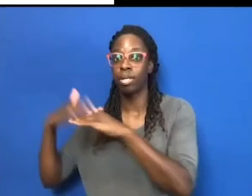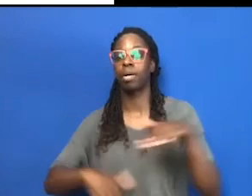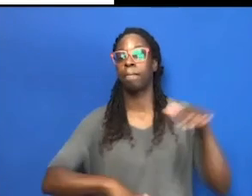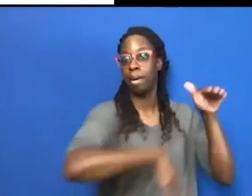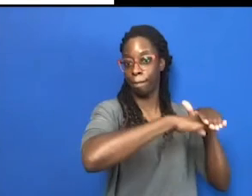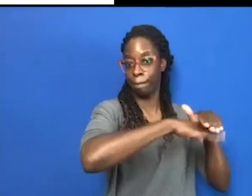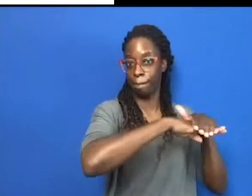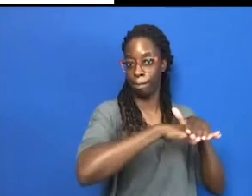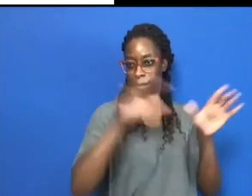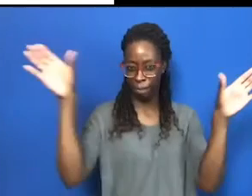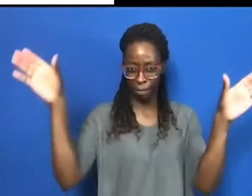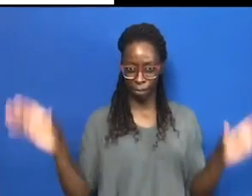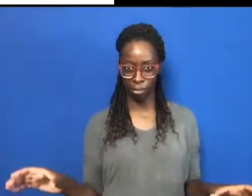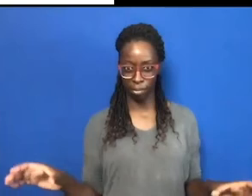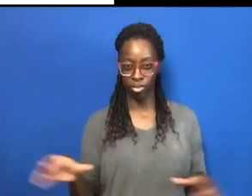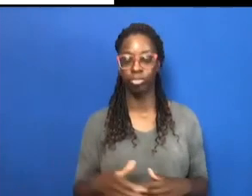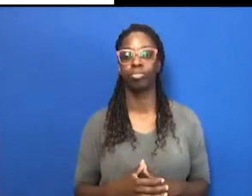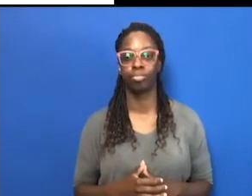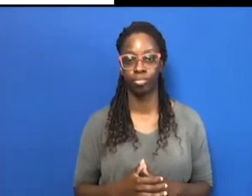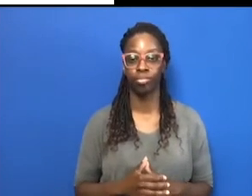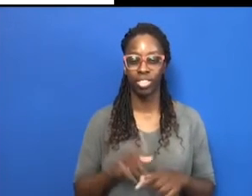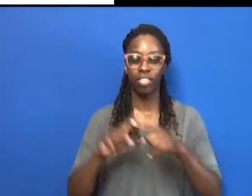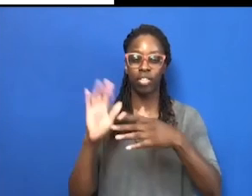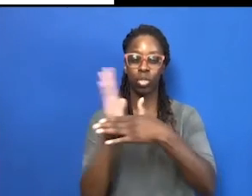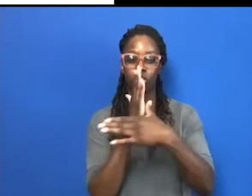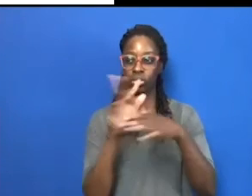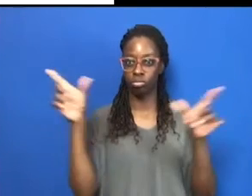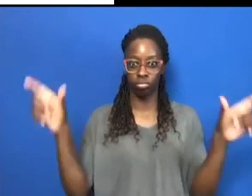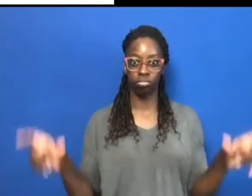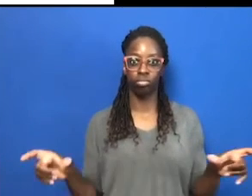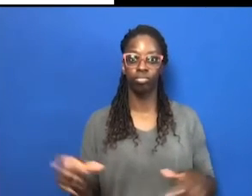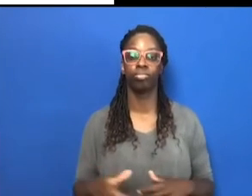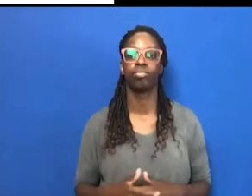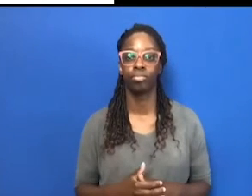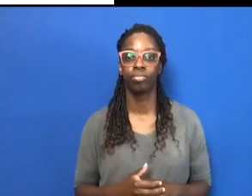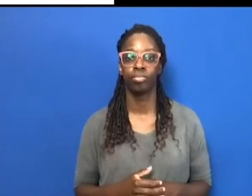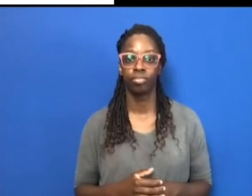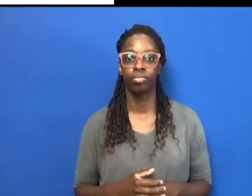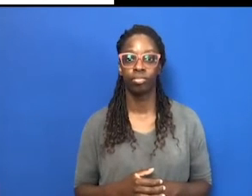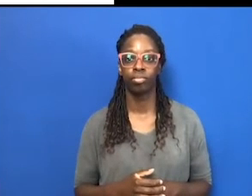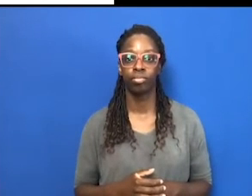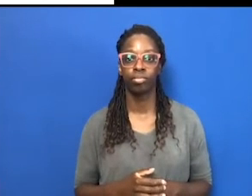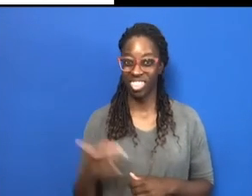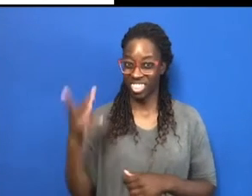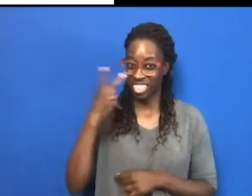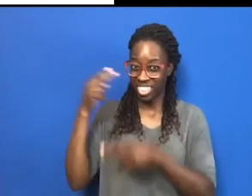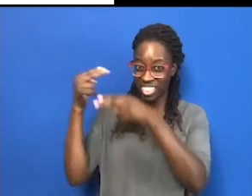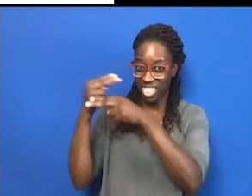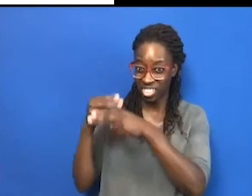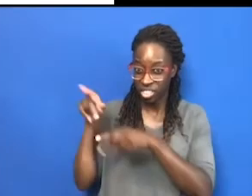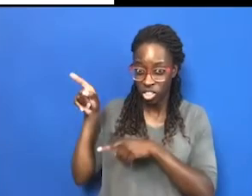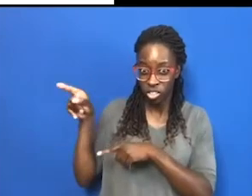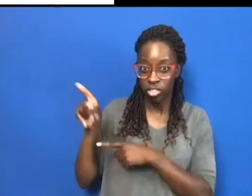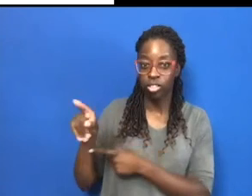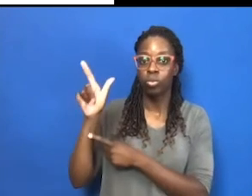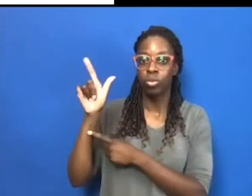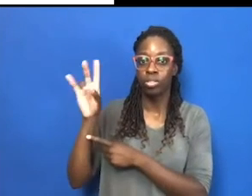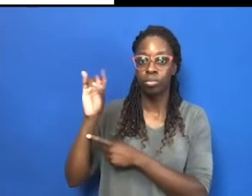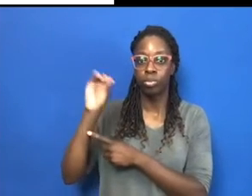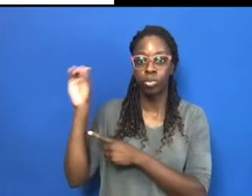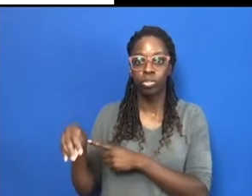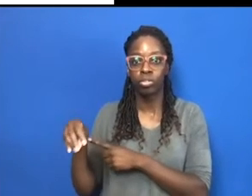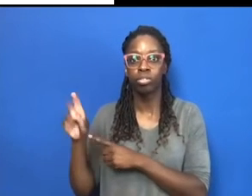So you'll see that there were 27% more indicators coded into the science domain than the engineering